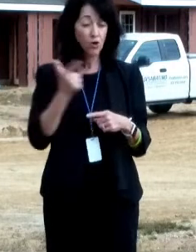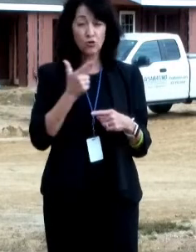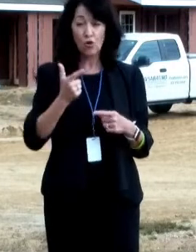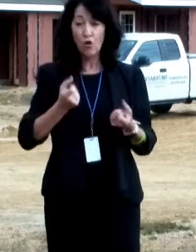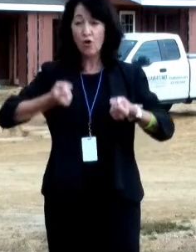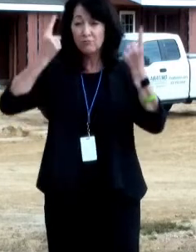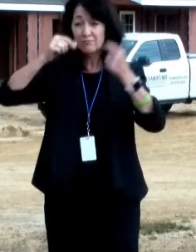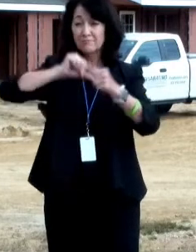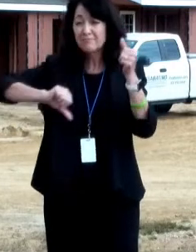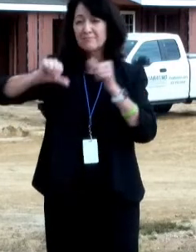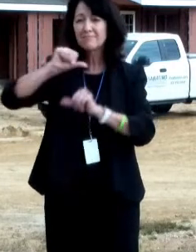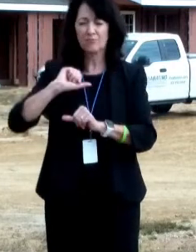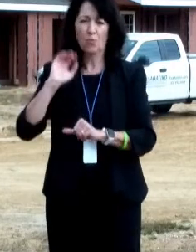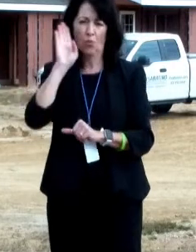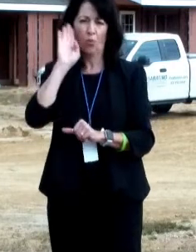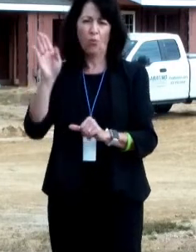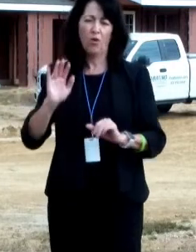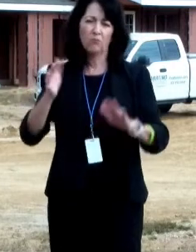again.